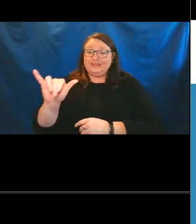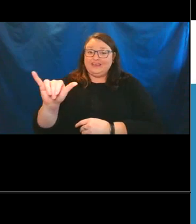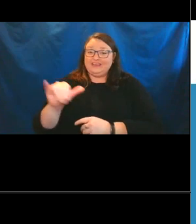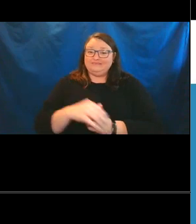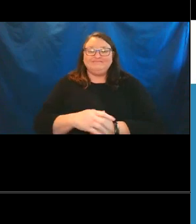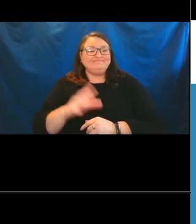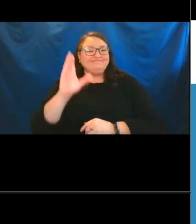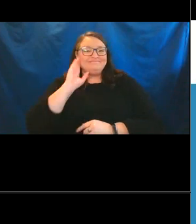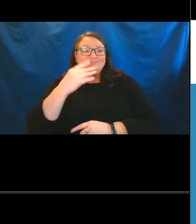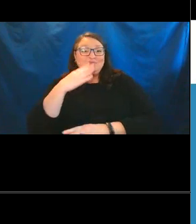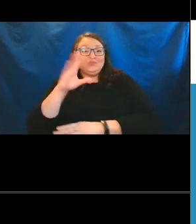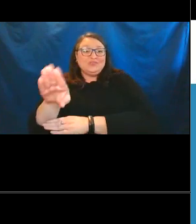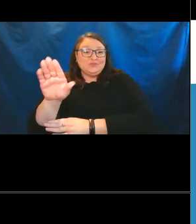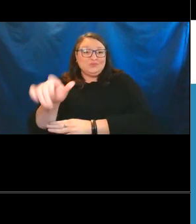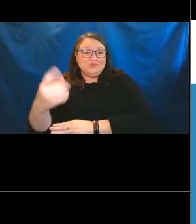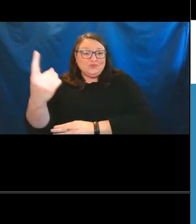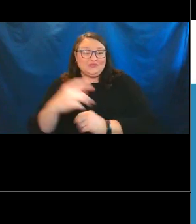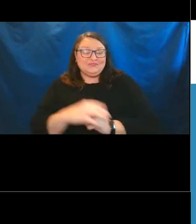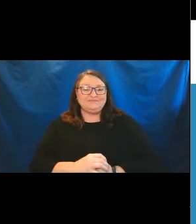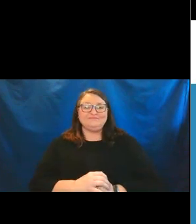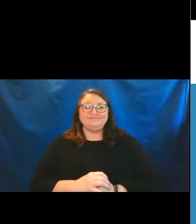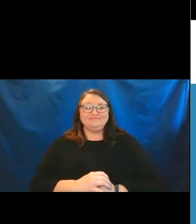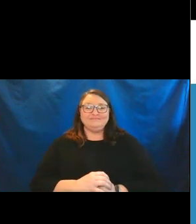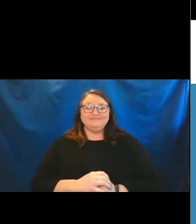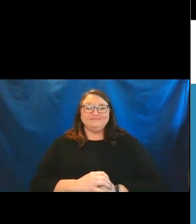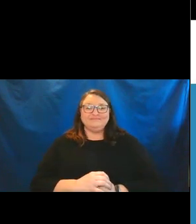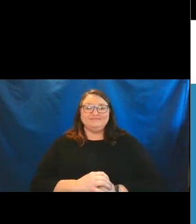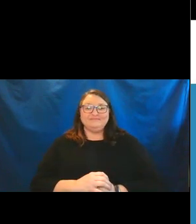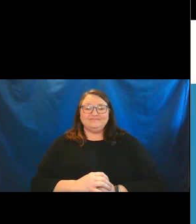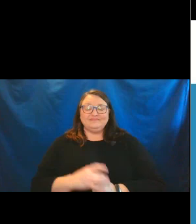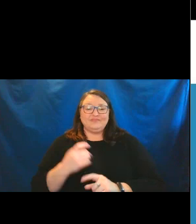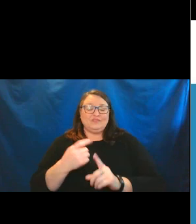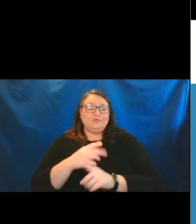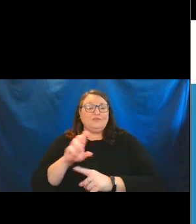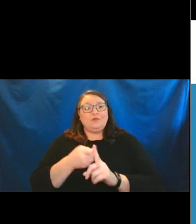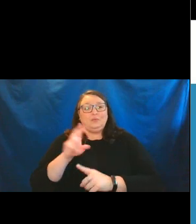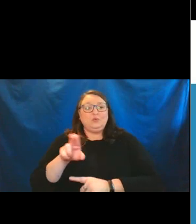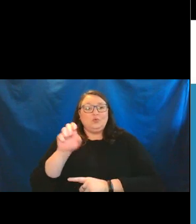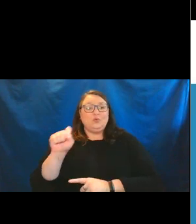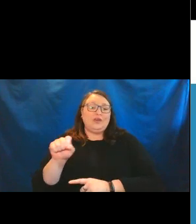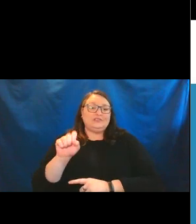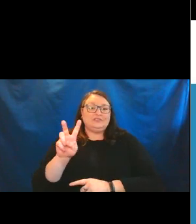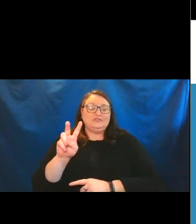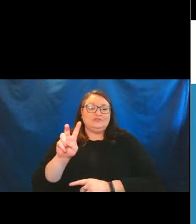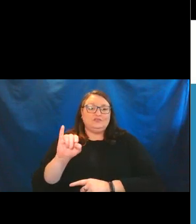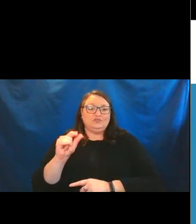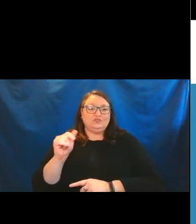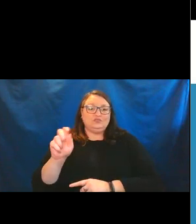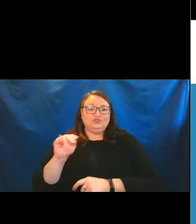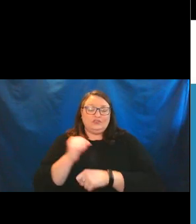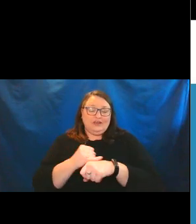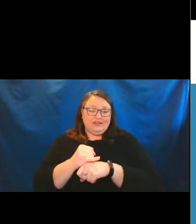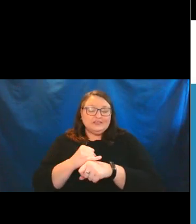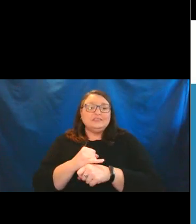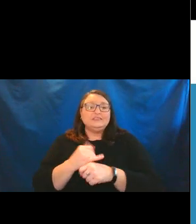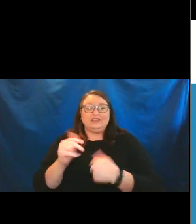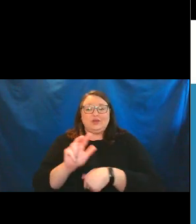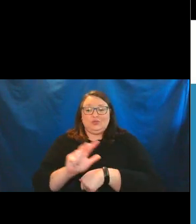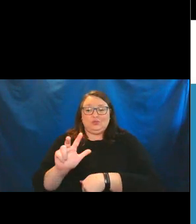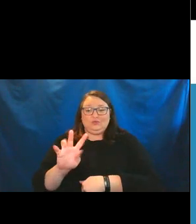Mary, good afternoon, everybody from the U.S. Virgin Islands in the Caribbean. It's currently 3:46